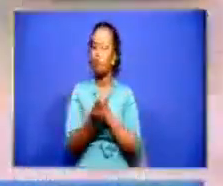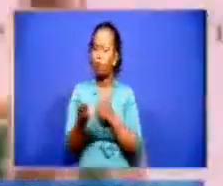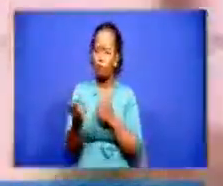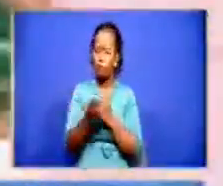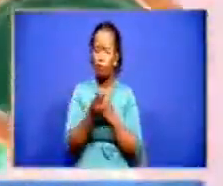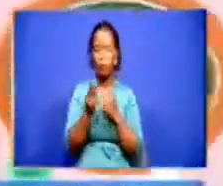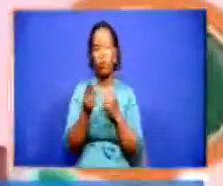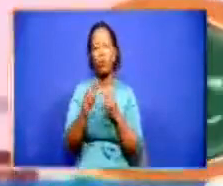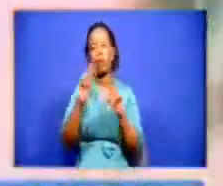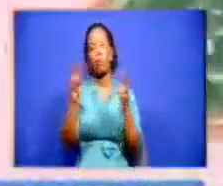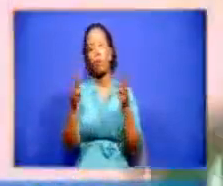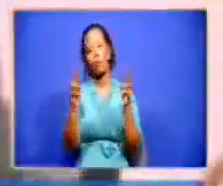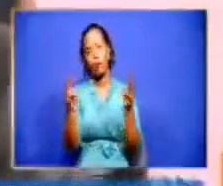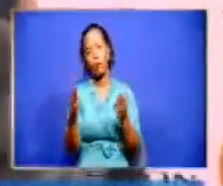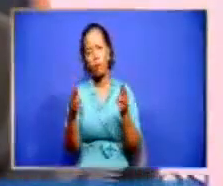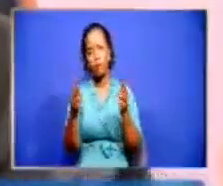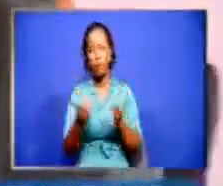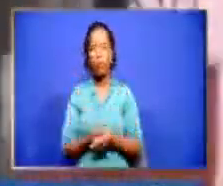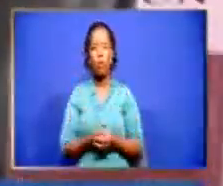issues.